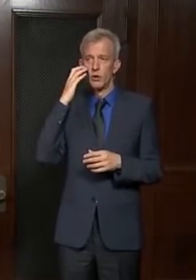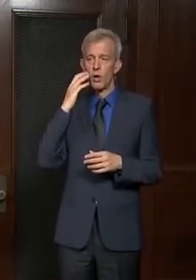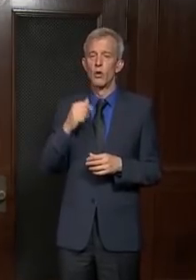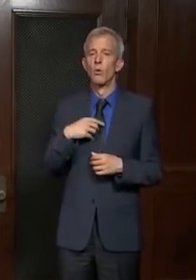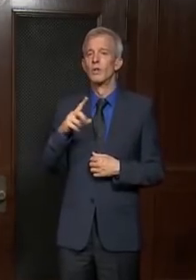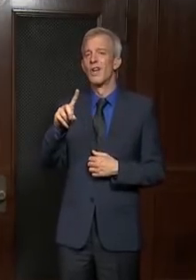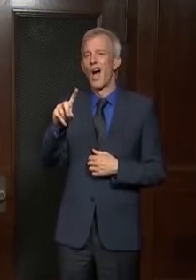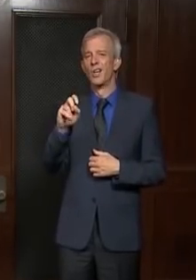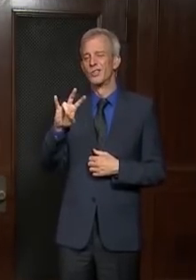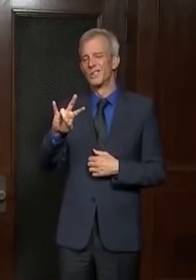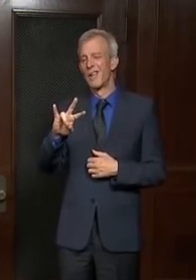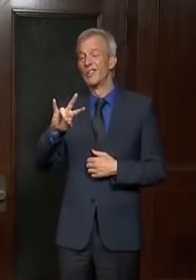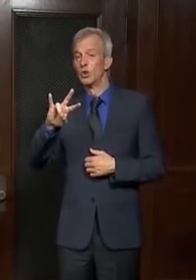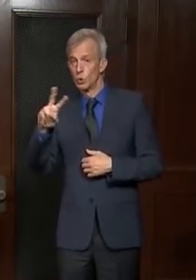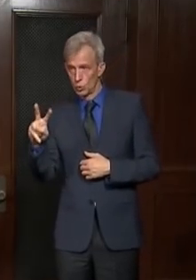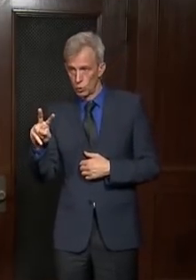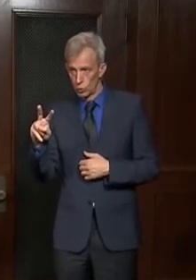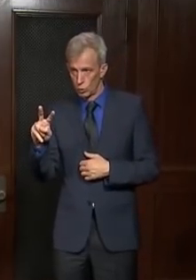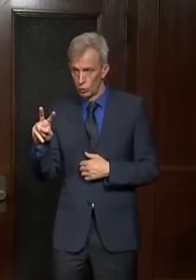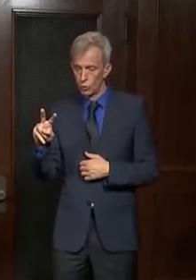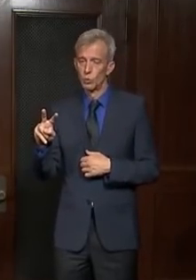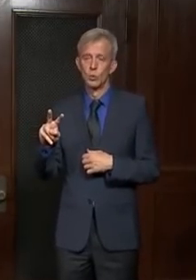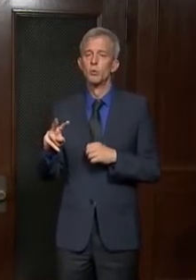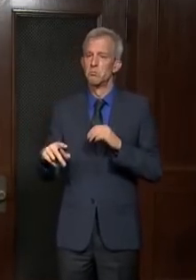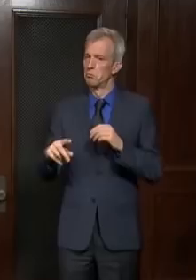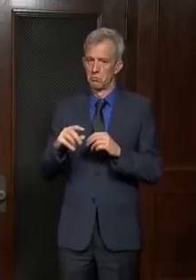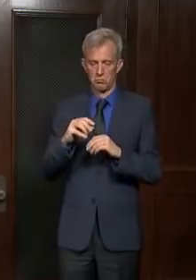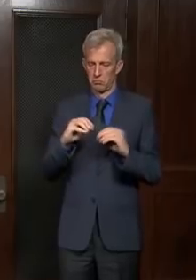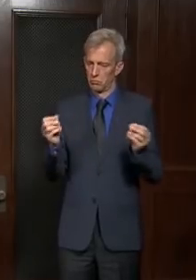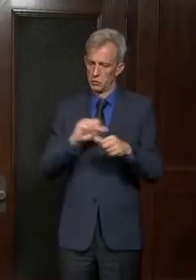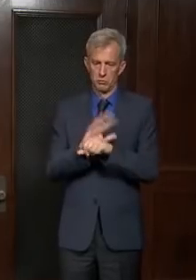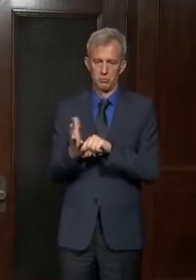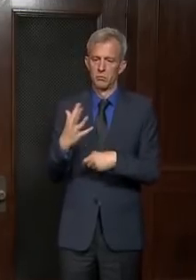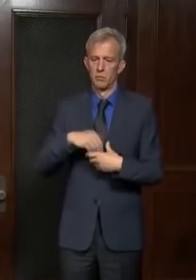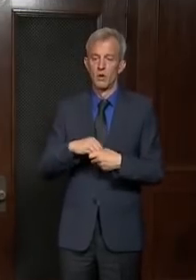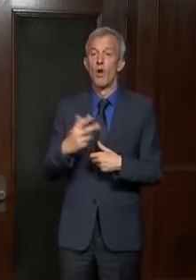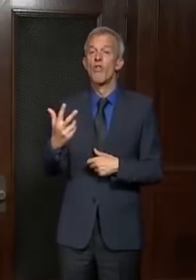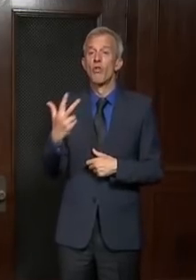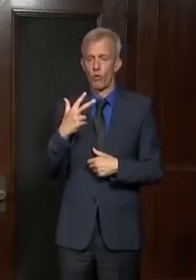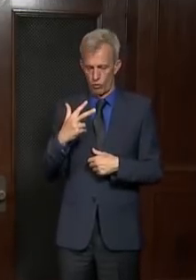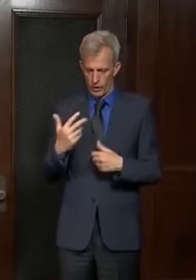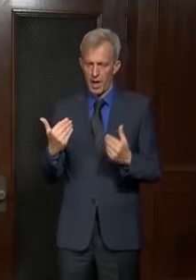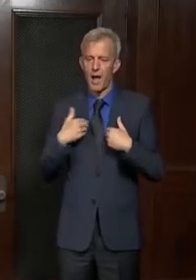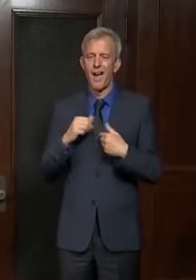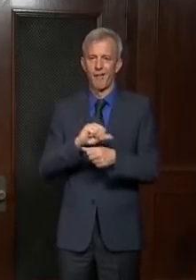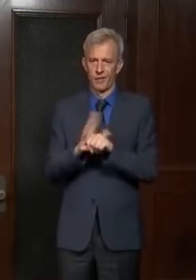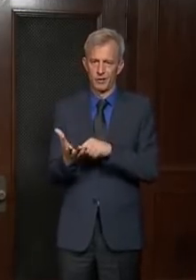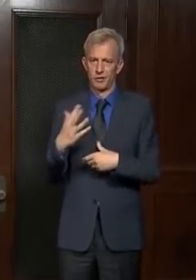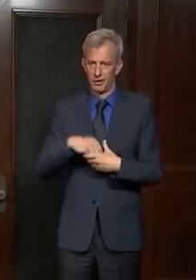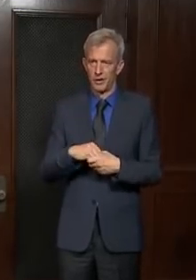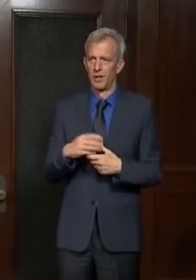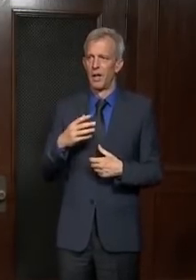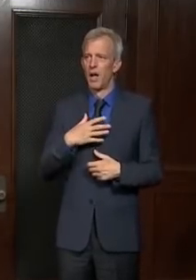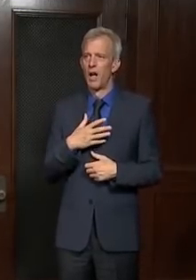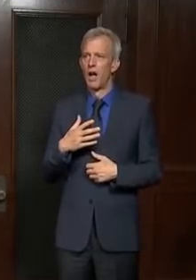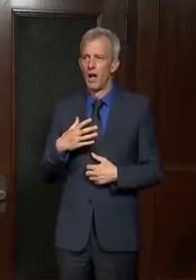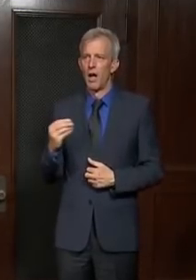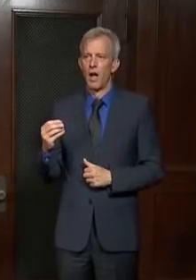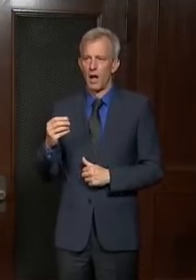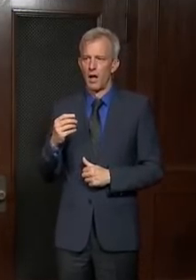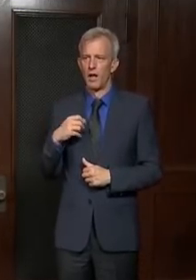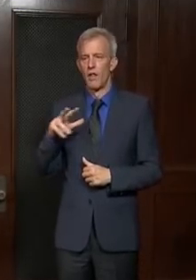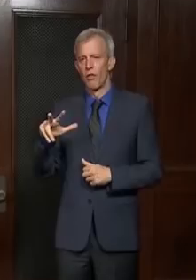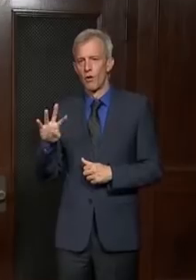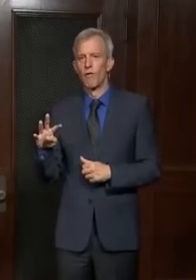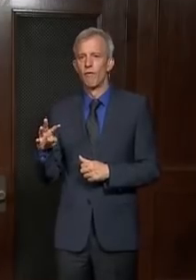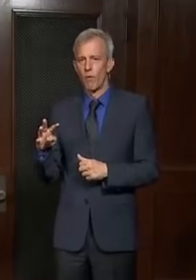was 172 that were negative, 3 positive, and 34 pending, with one group of people experiencing homelessness